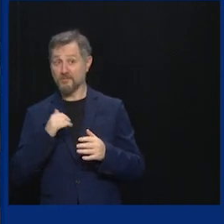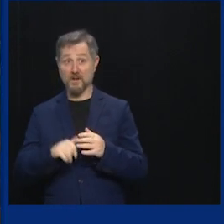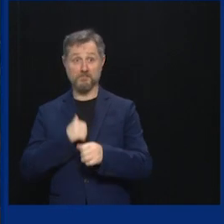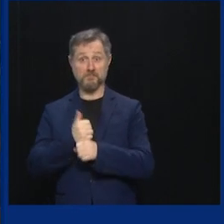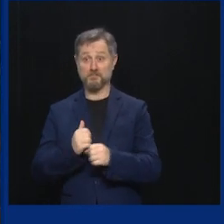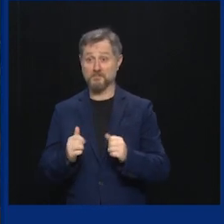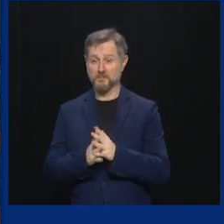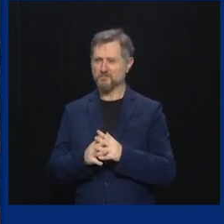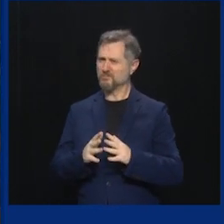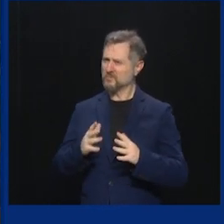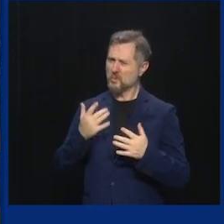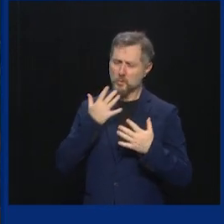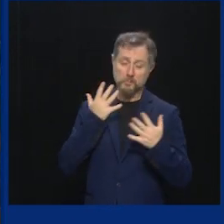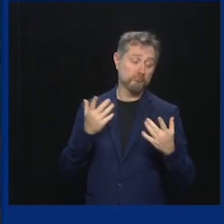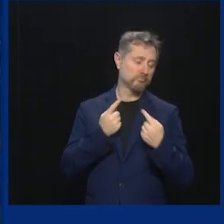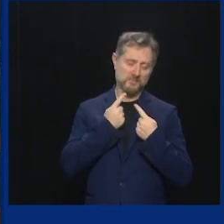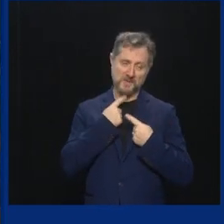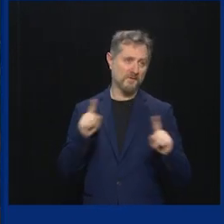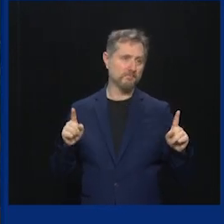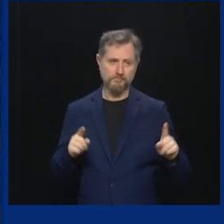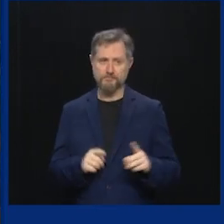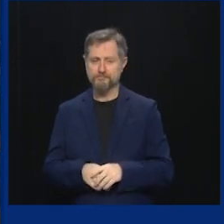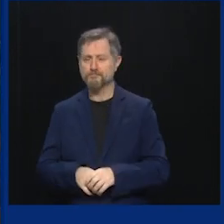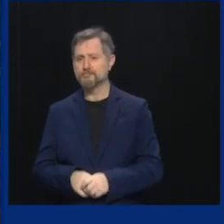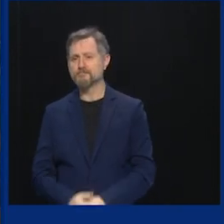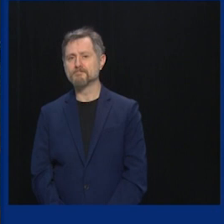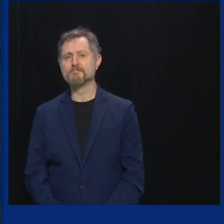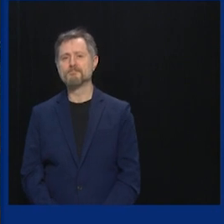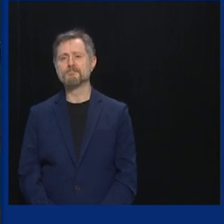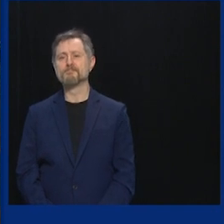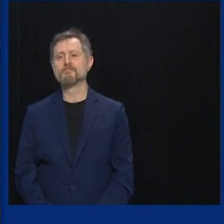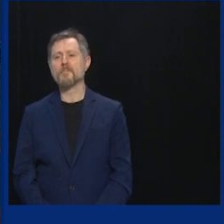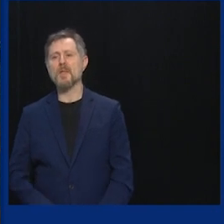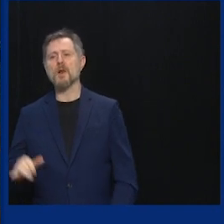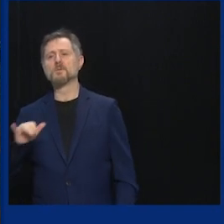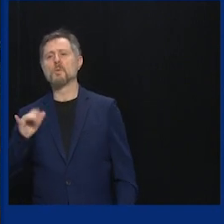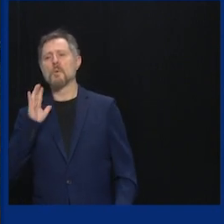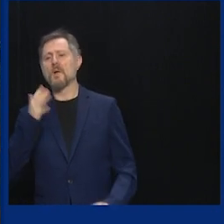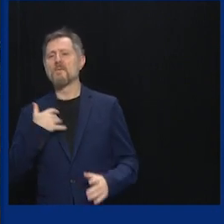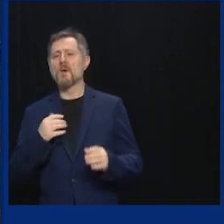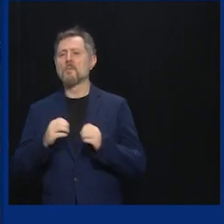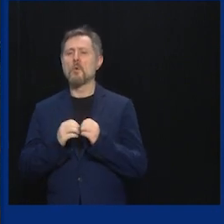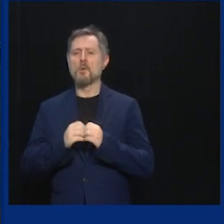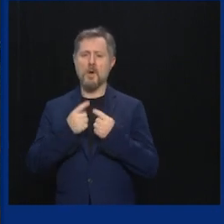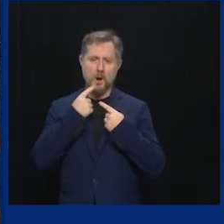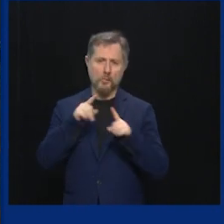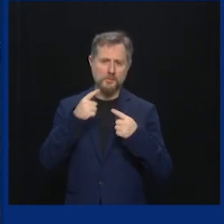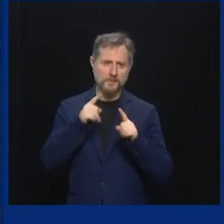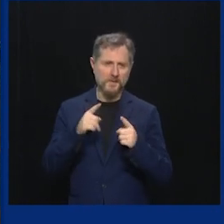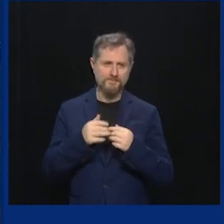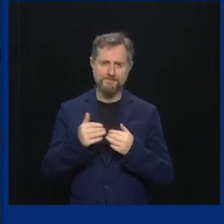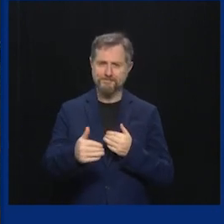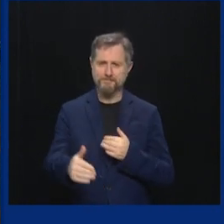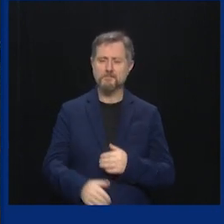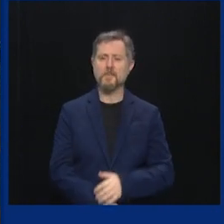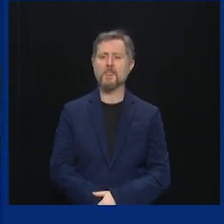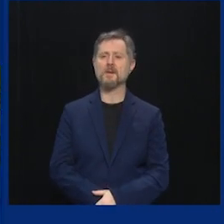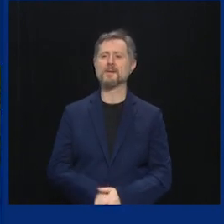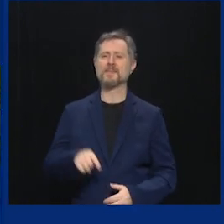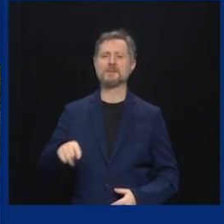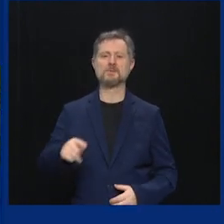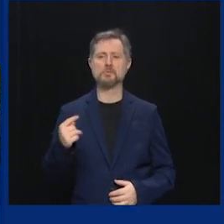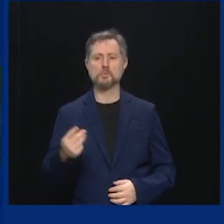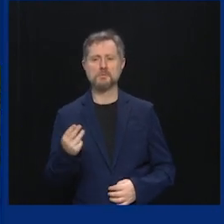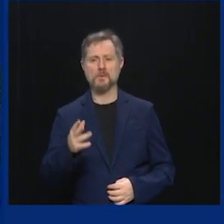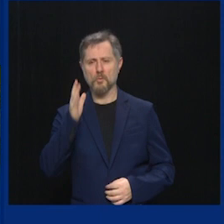So we have a lot to do on this. Also, I'll be announcing more about, I'll be probably gathering with, do a press event on Thursday. I'm looking forward